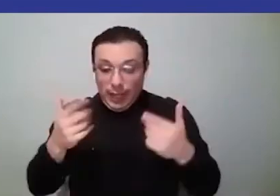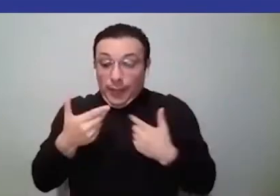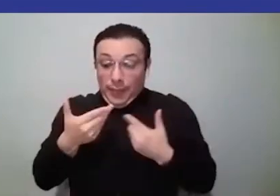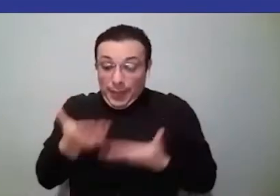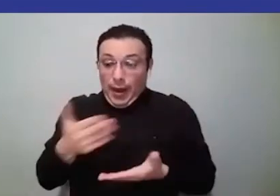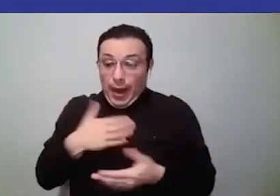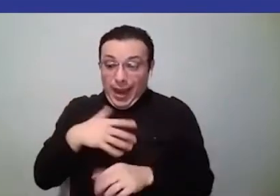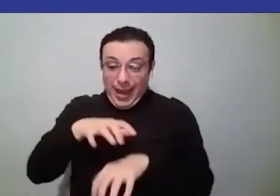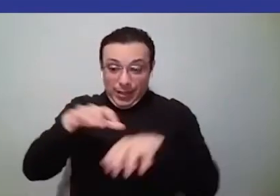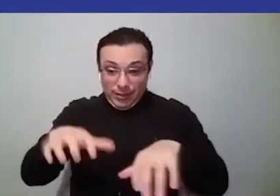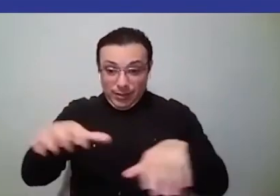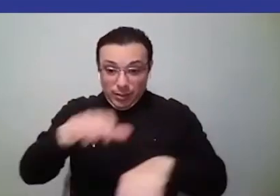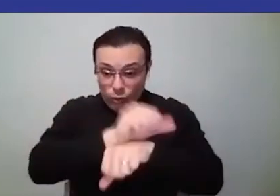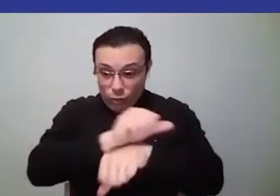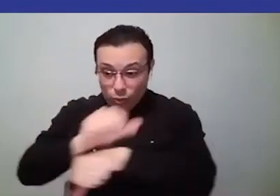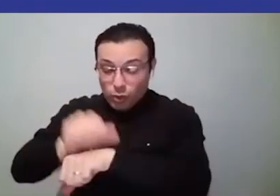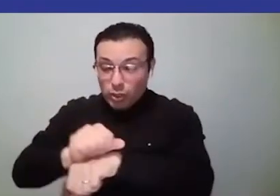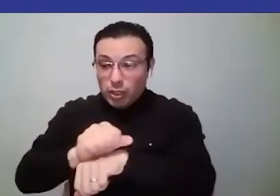futures,